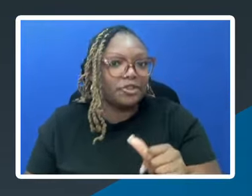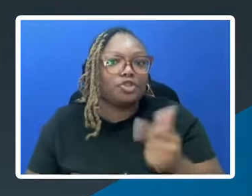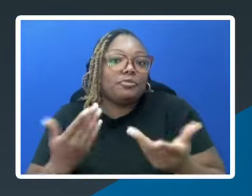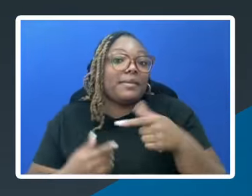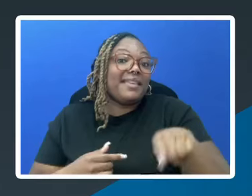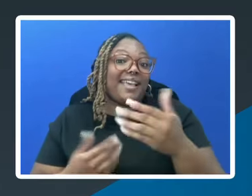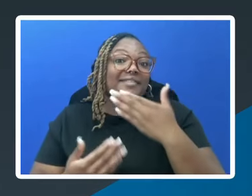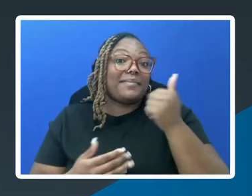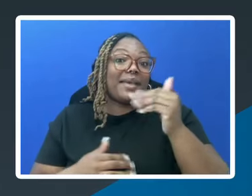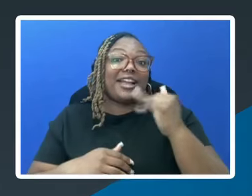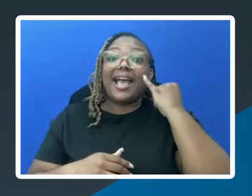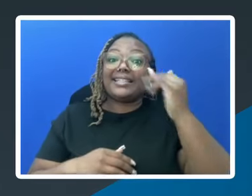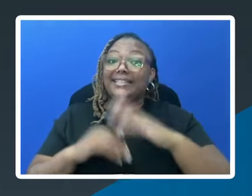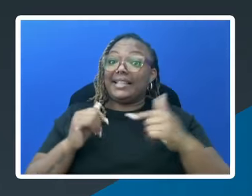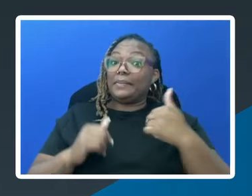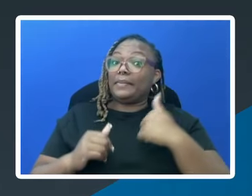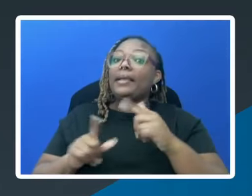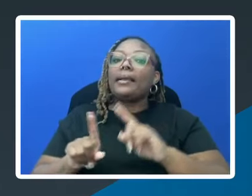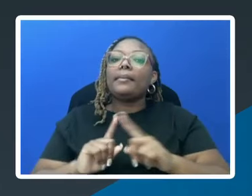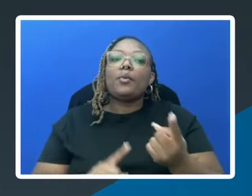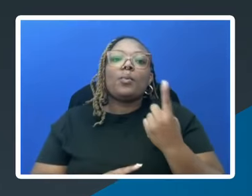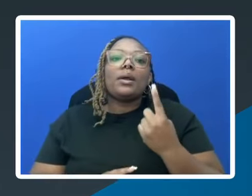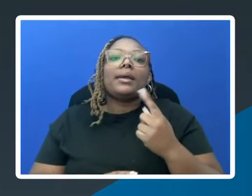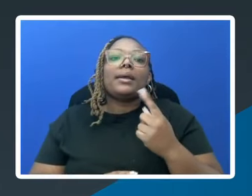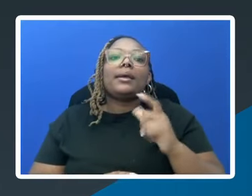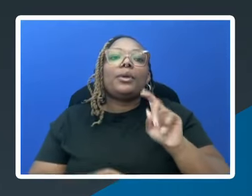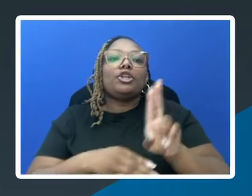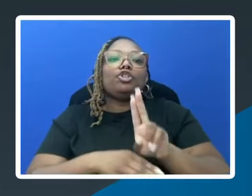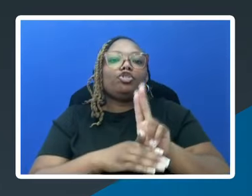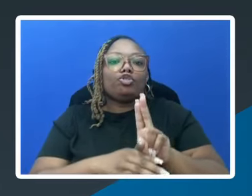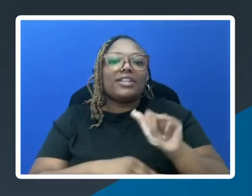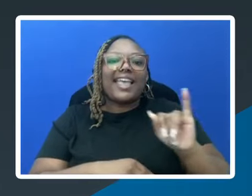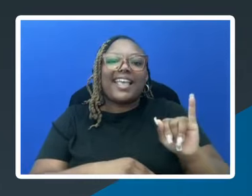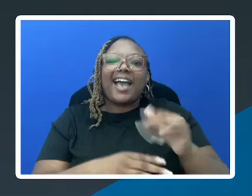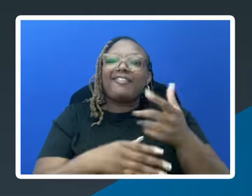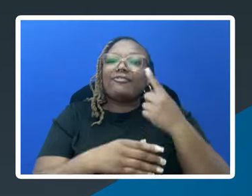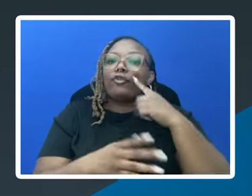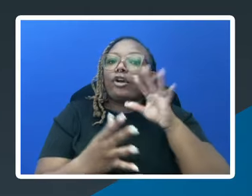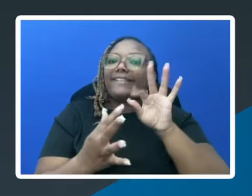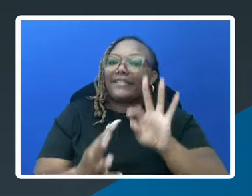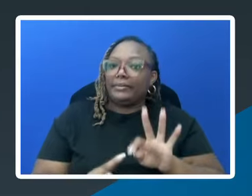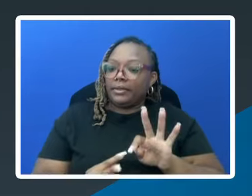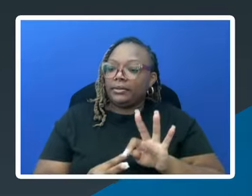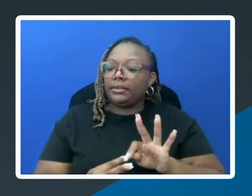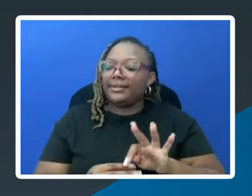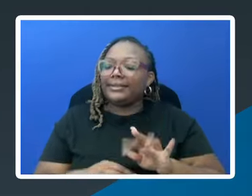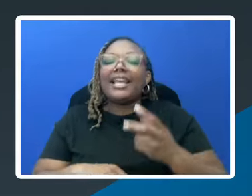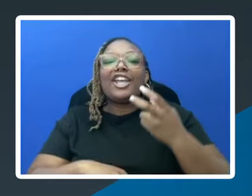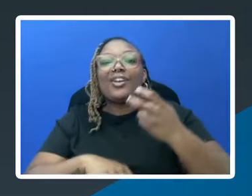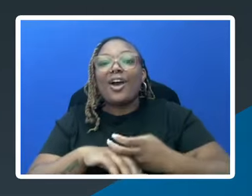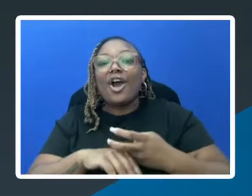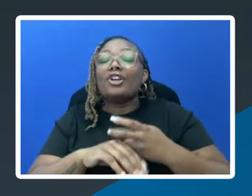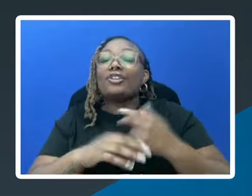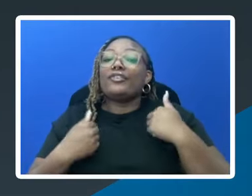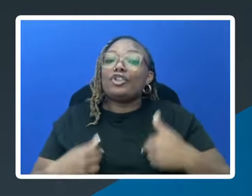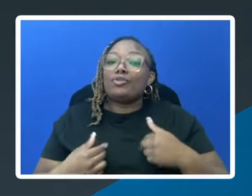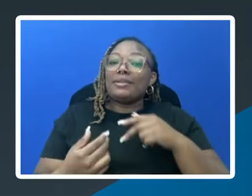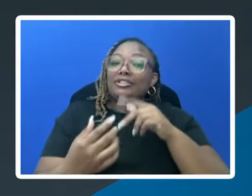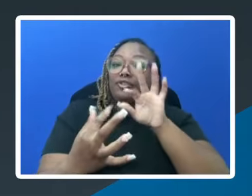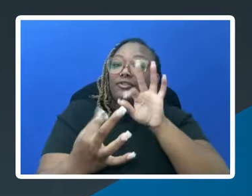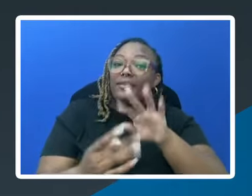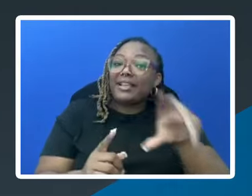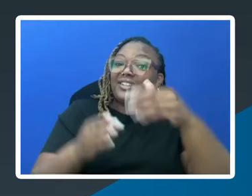on this. One of them is we need to use it to be able to seek feedback. It is hard for humans to get feedback from other humans. It's tough. We learn